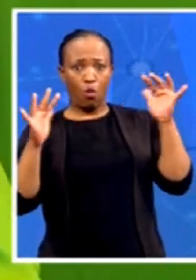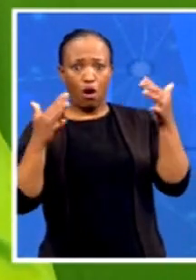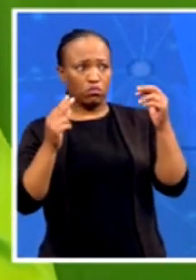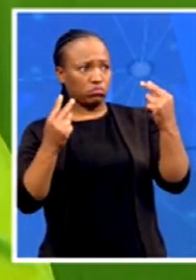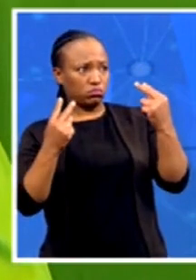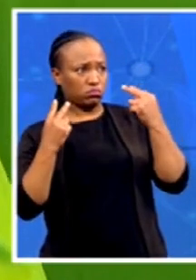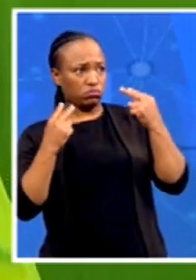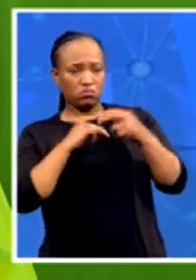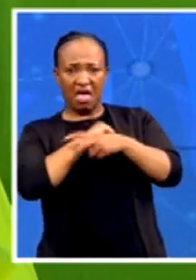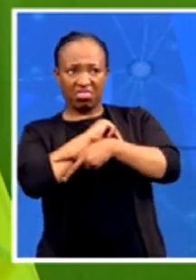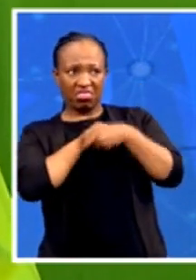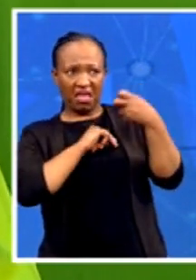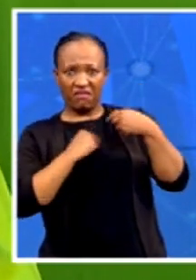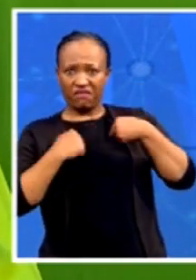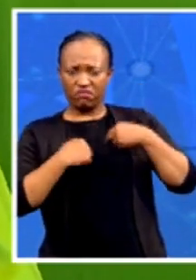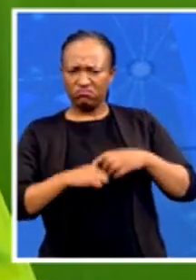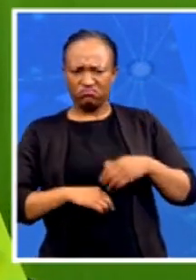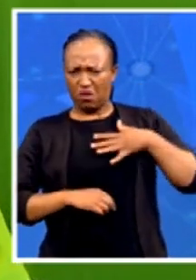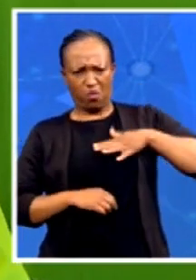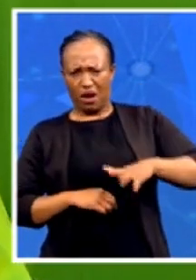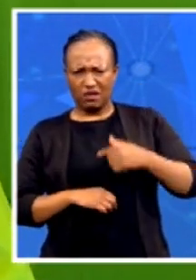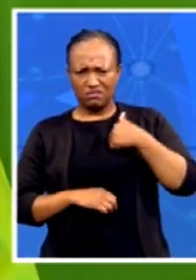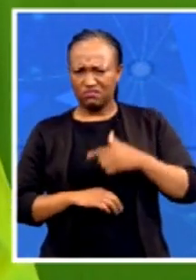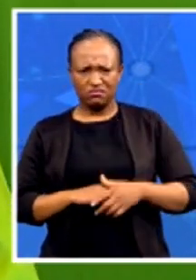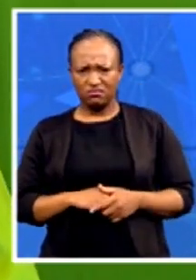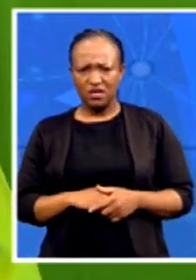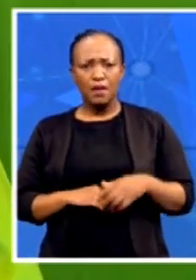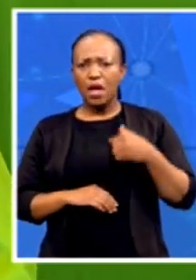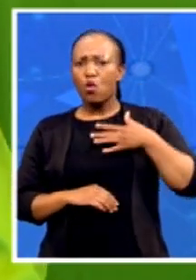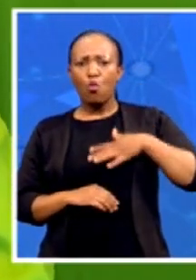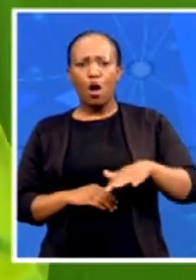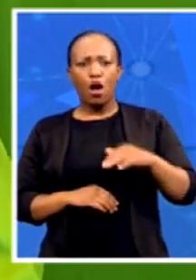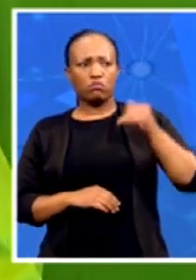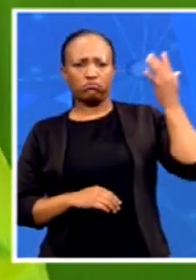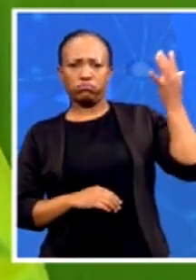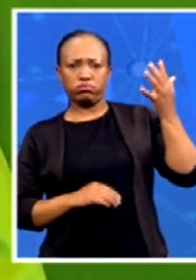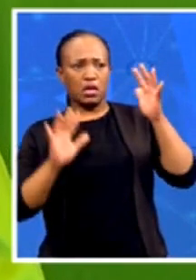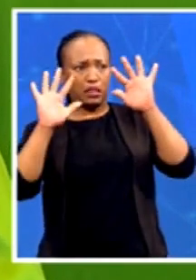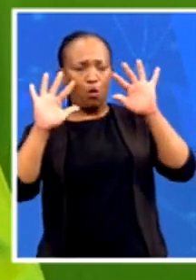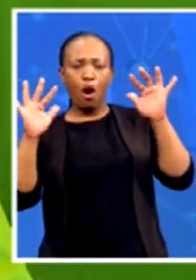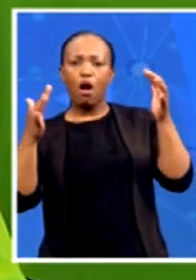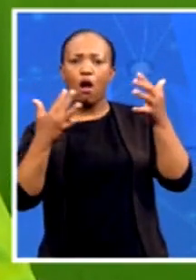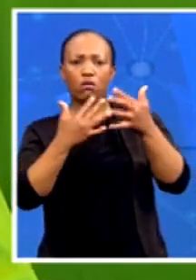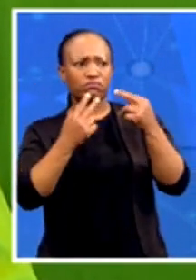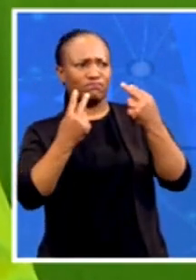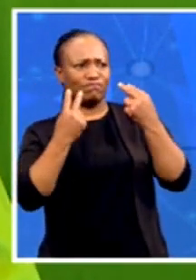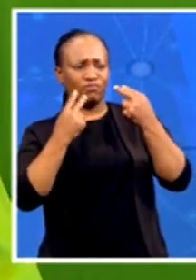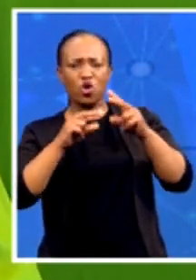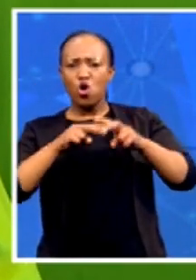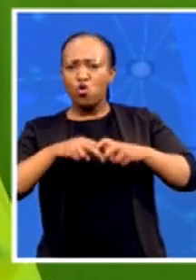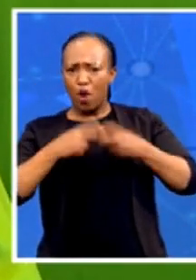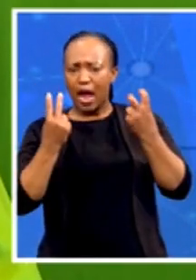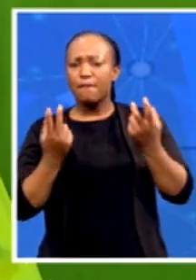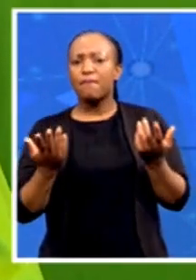I don't want to stand in front of the world to be regarded as a rapist, because South Africa is known today as the rape capital of the